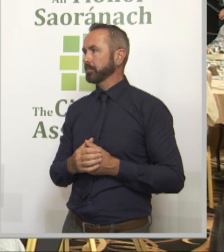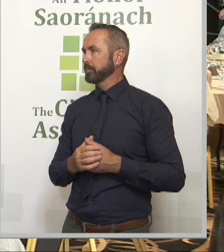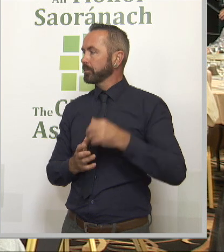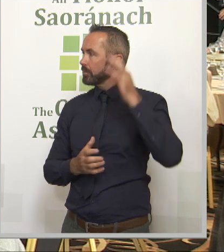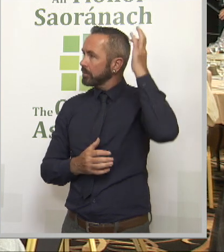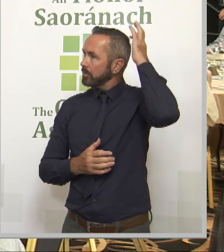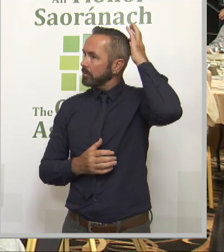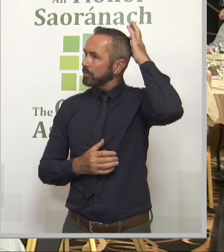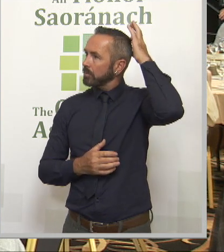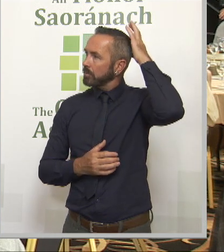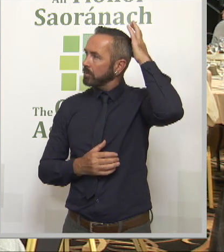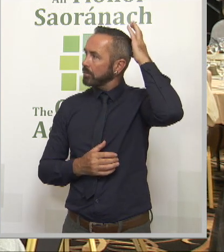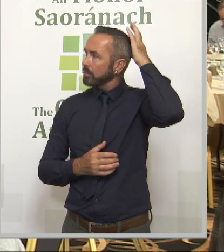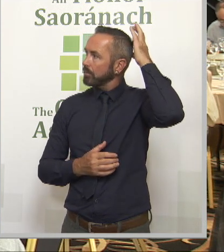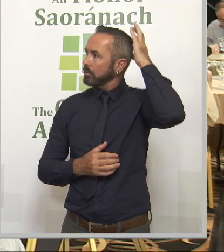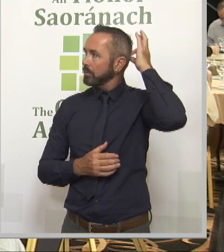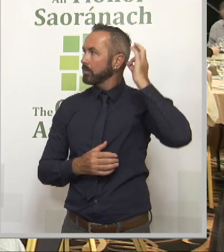Yeah, we're only live to anyone who looks in.